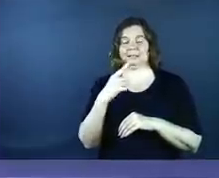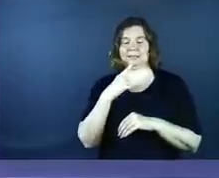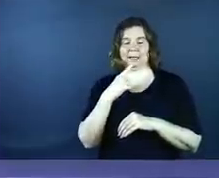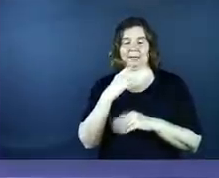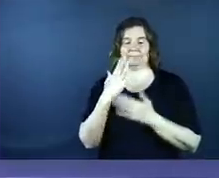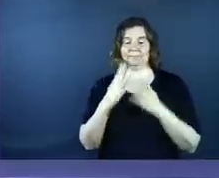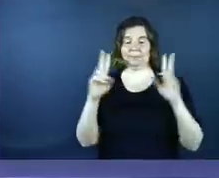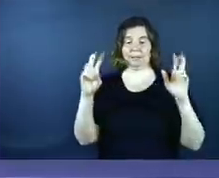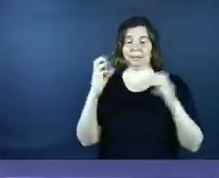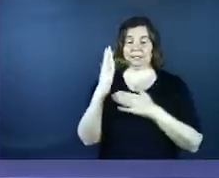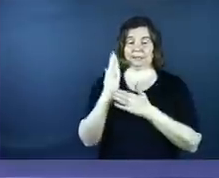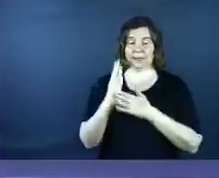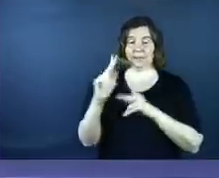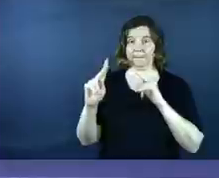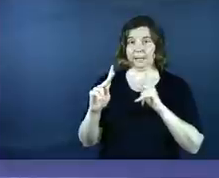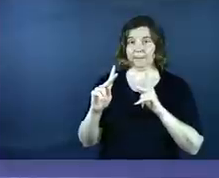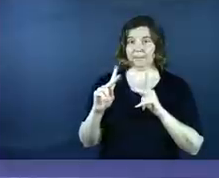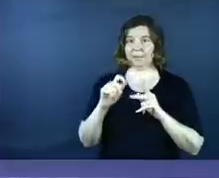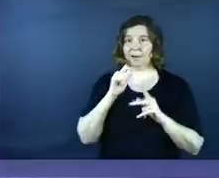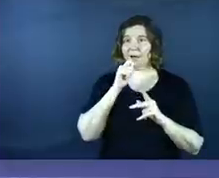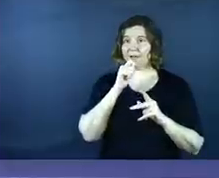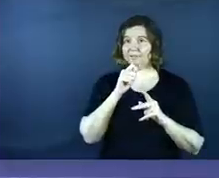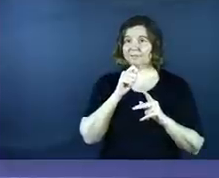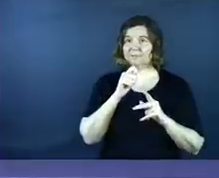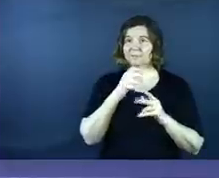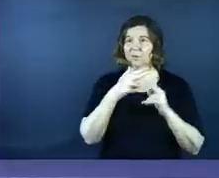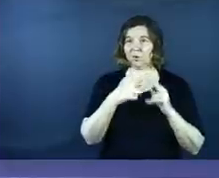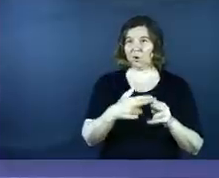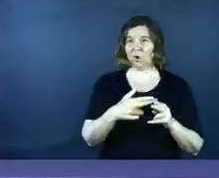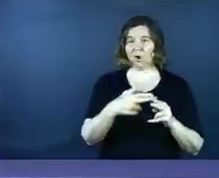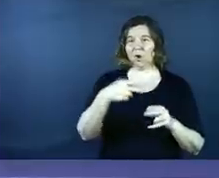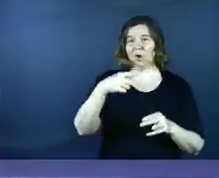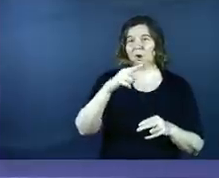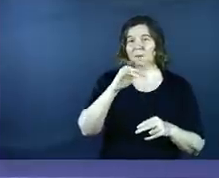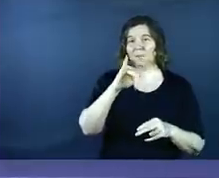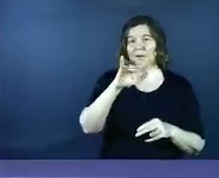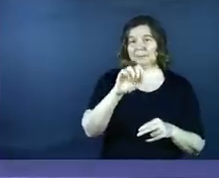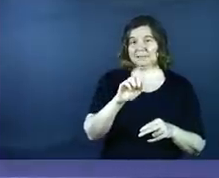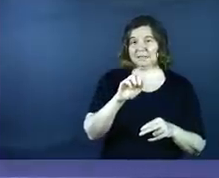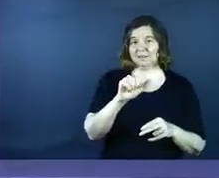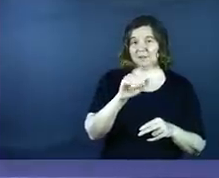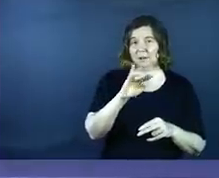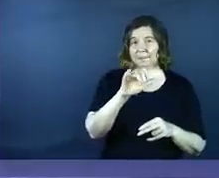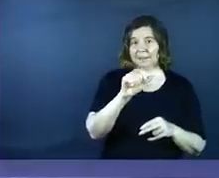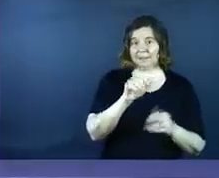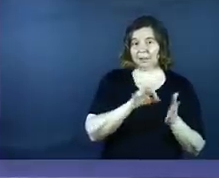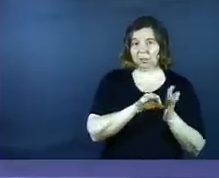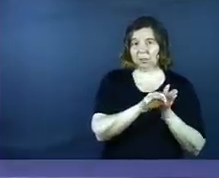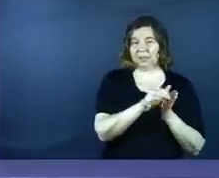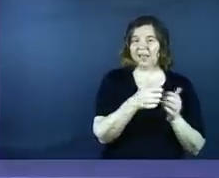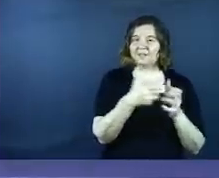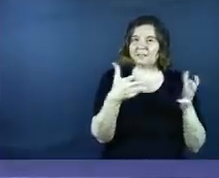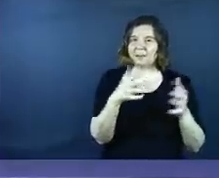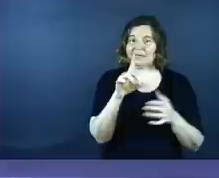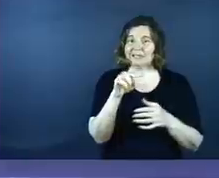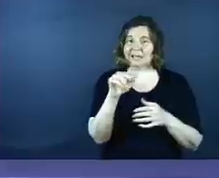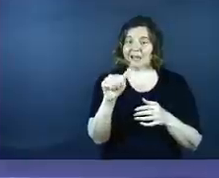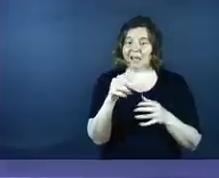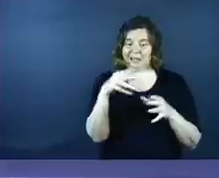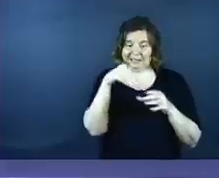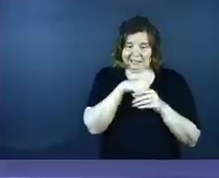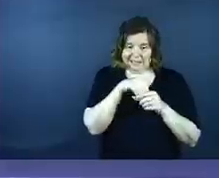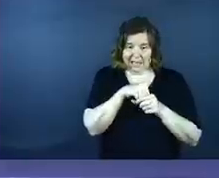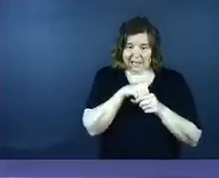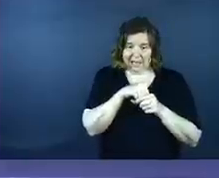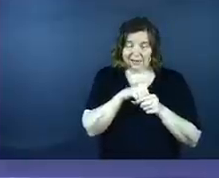some species of the unjustly called primitive amoebas have as much information in their DNA as